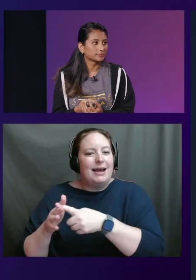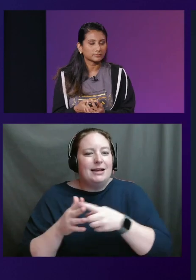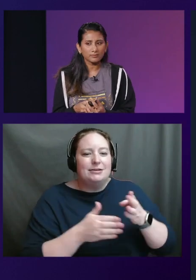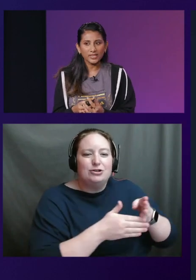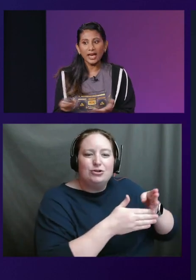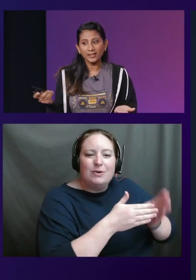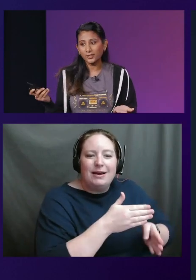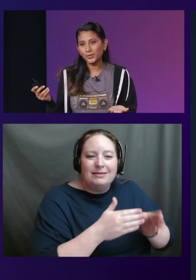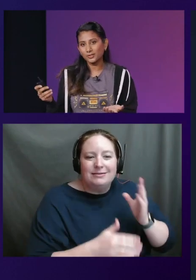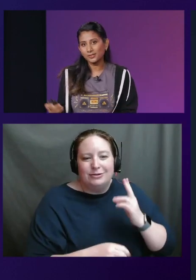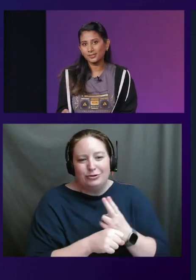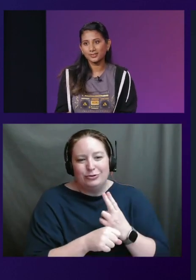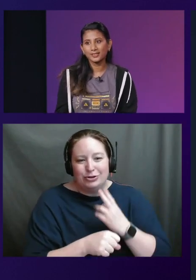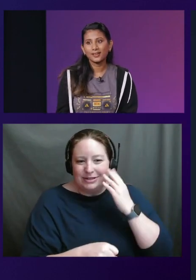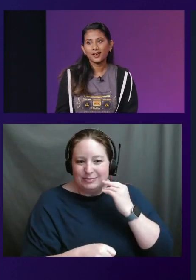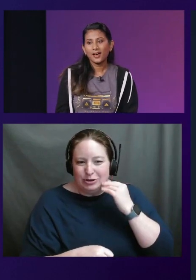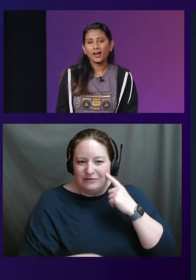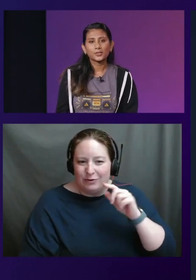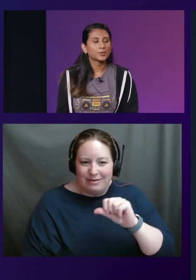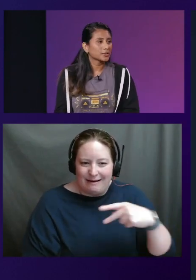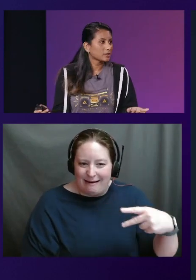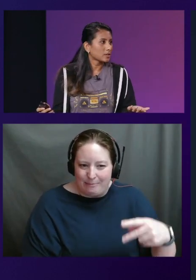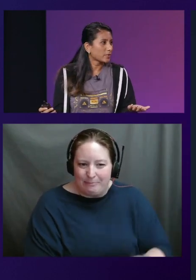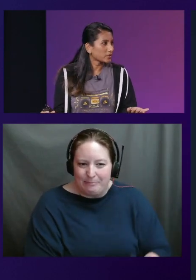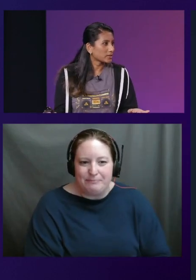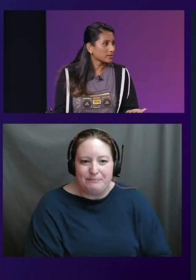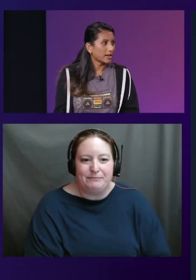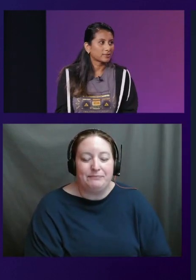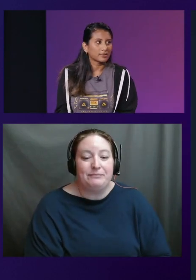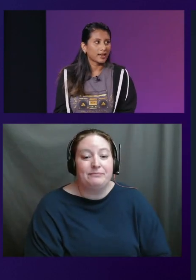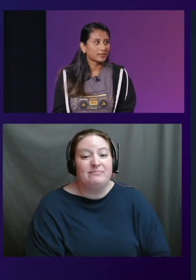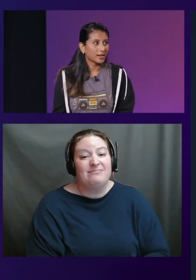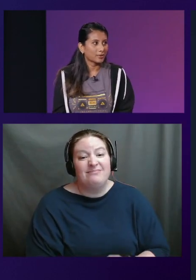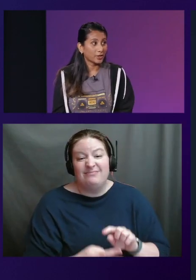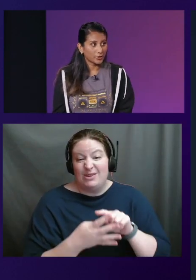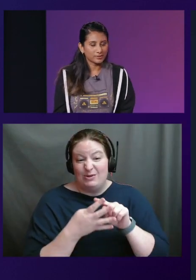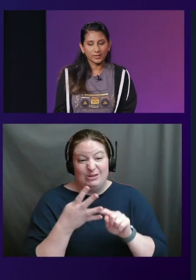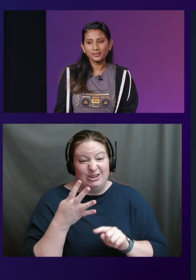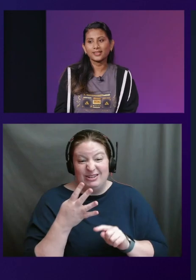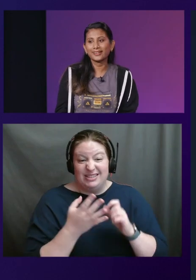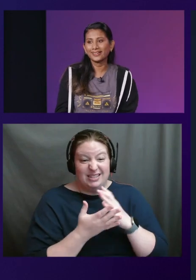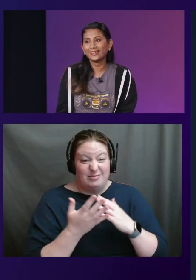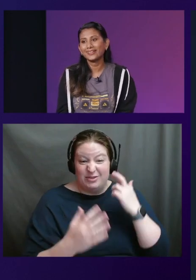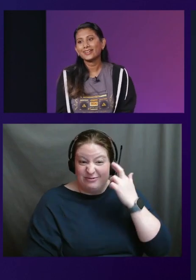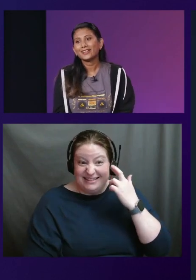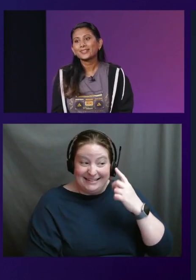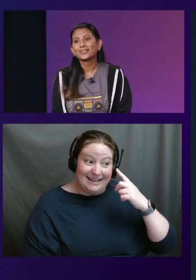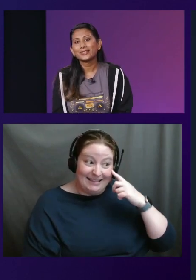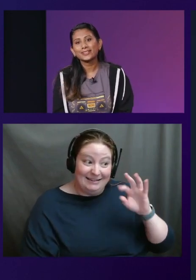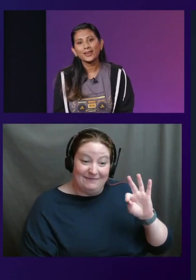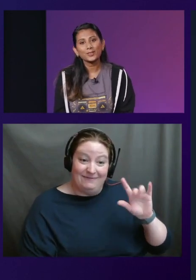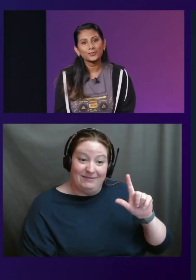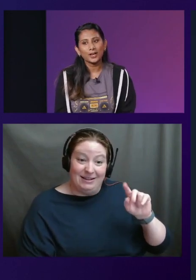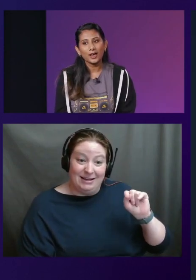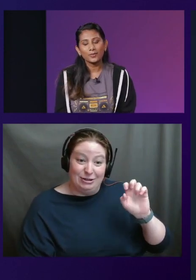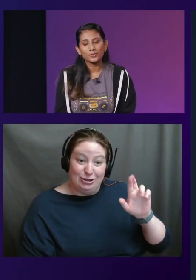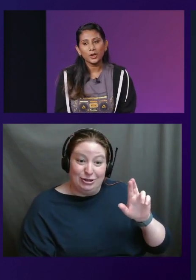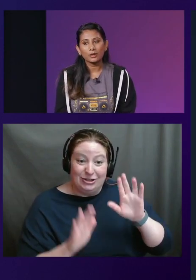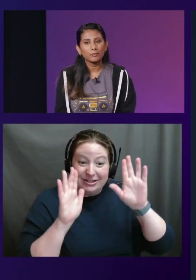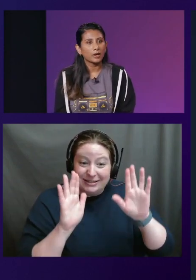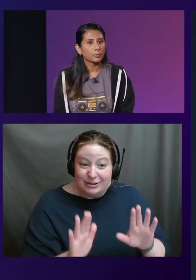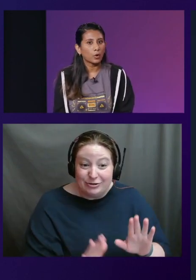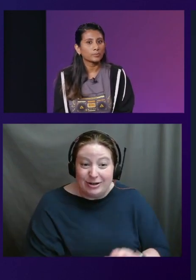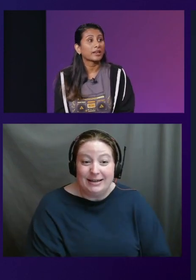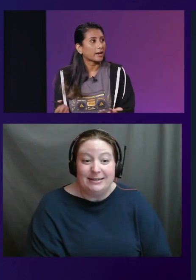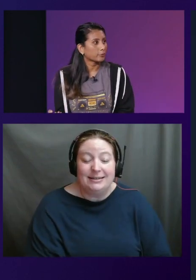app and end users. So those are some of the reasons that I think that Flutter is great. So let's kind of